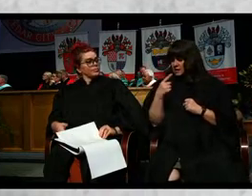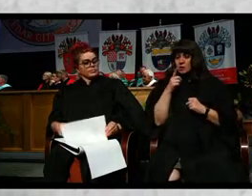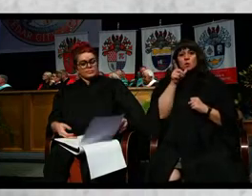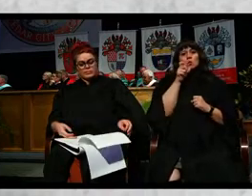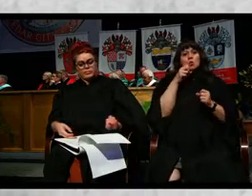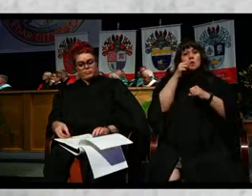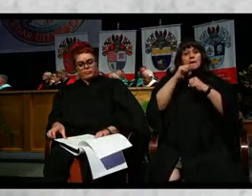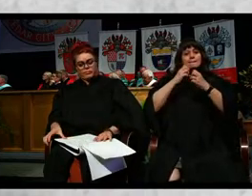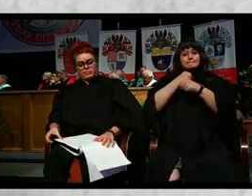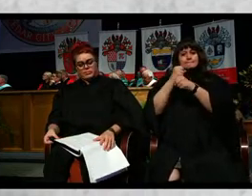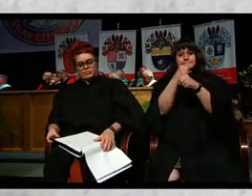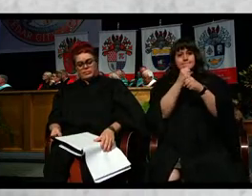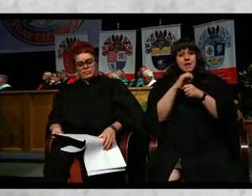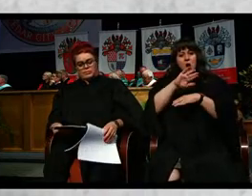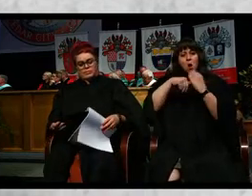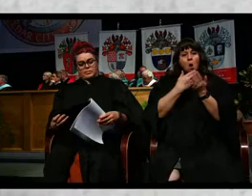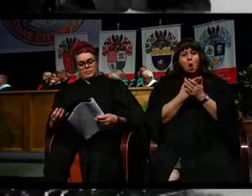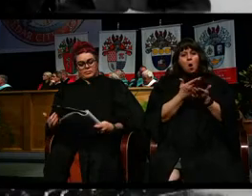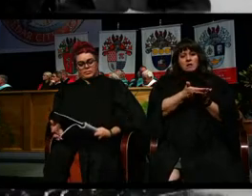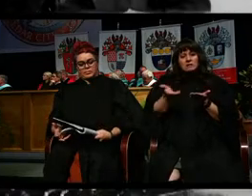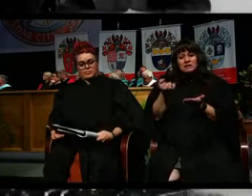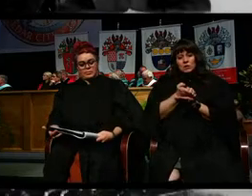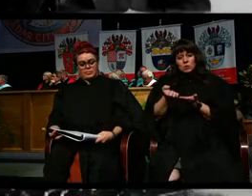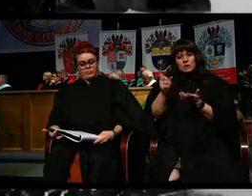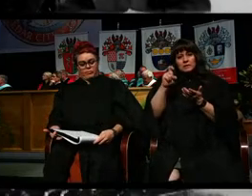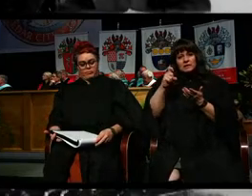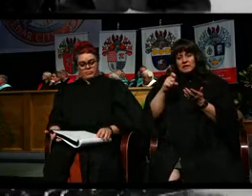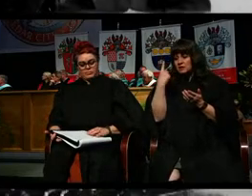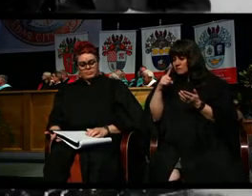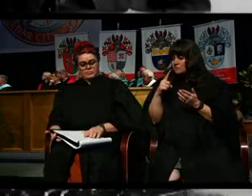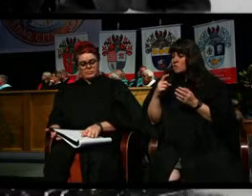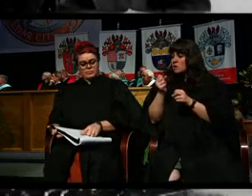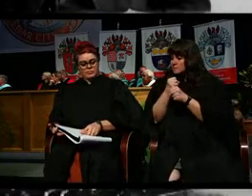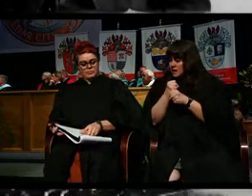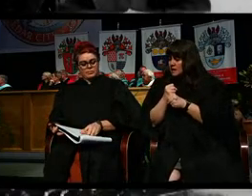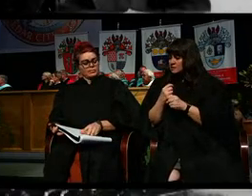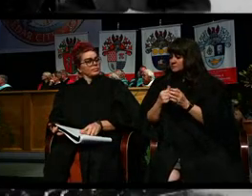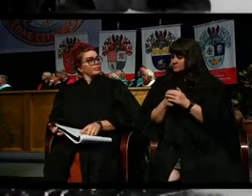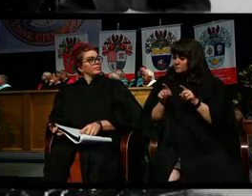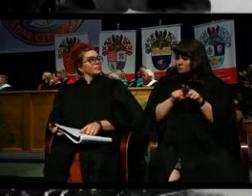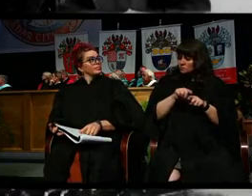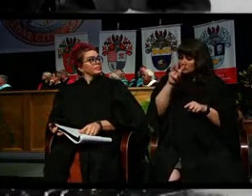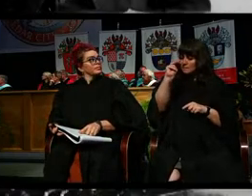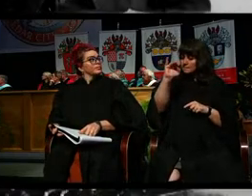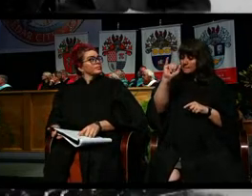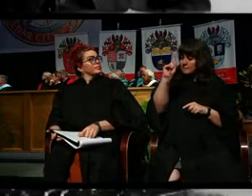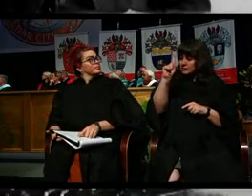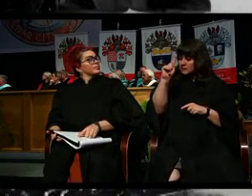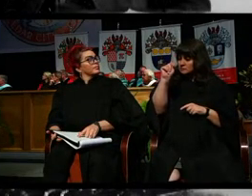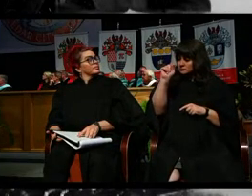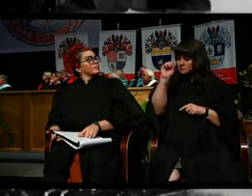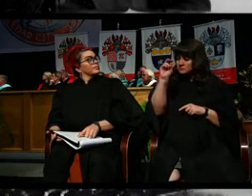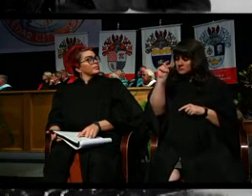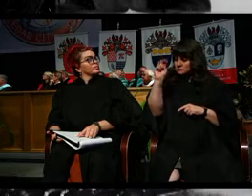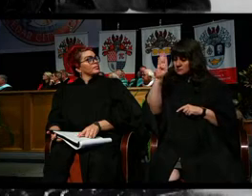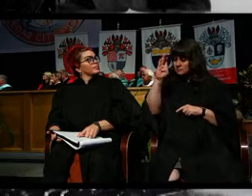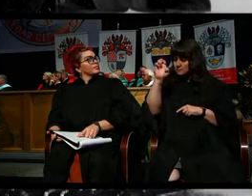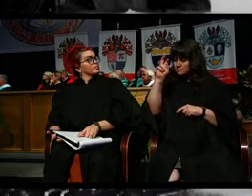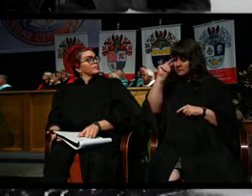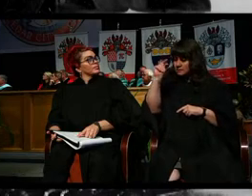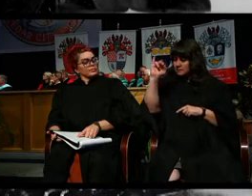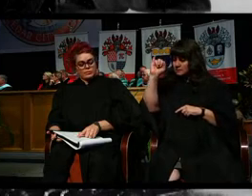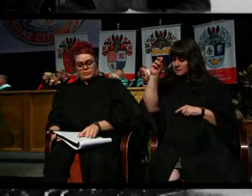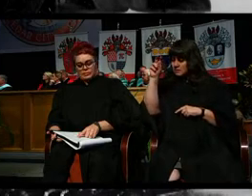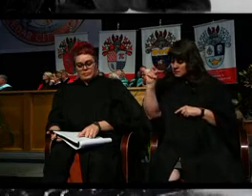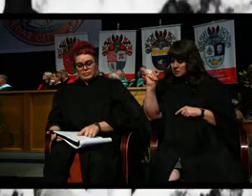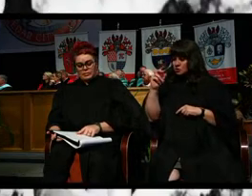the lumbering operations. Heroes such as Milton Benyon, the first principal and faculty of the Branch Normal School in 1900.